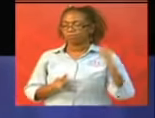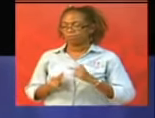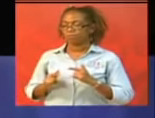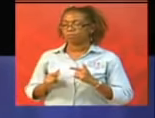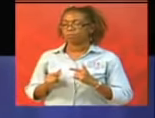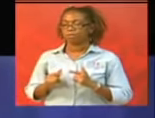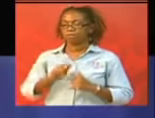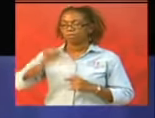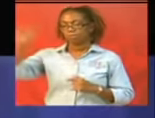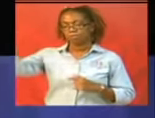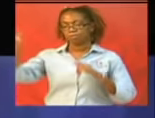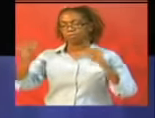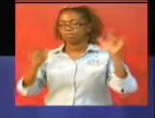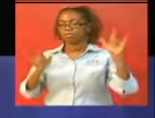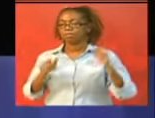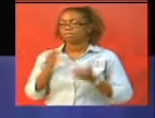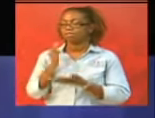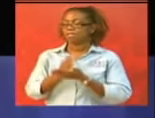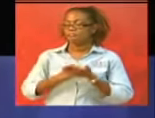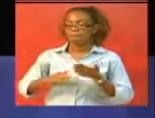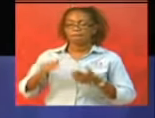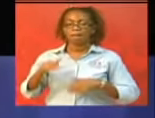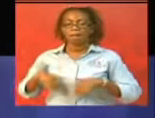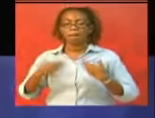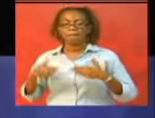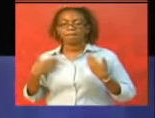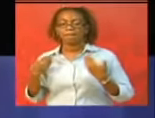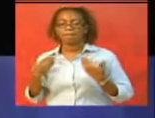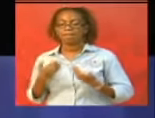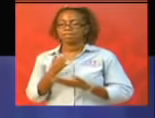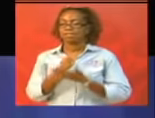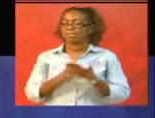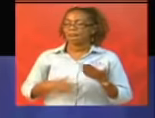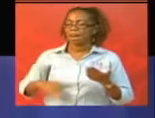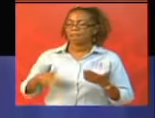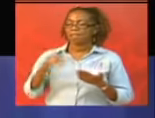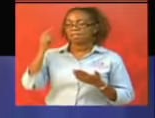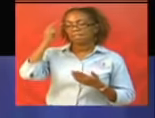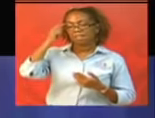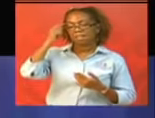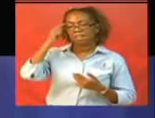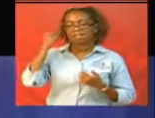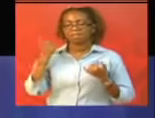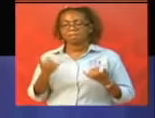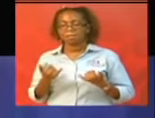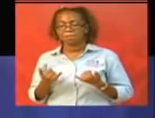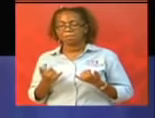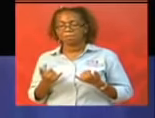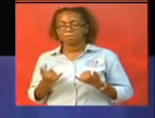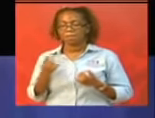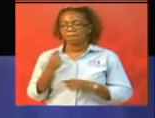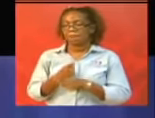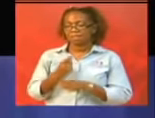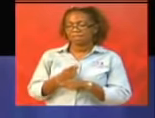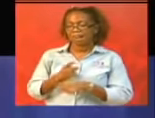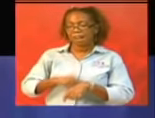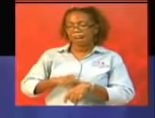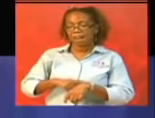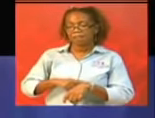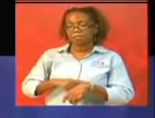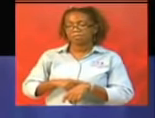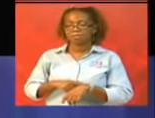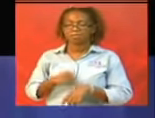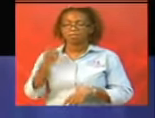very happy about this, there are some who are questioning, is now the right time for that to happen, especially given the